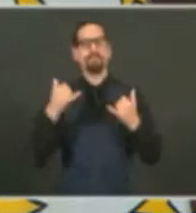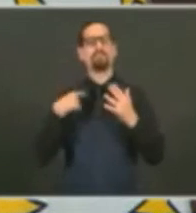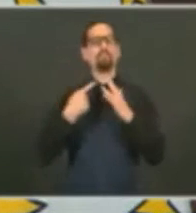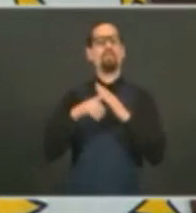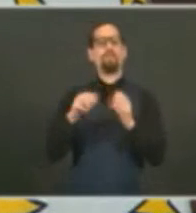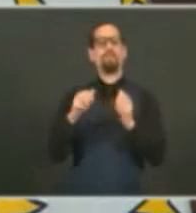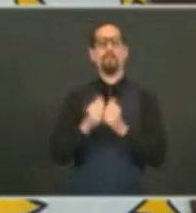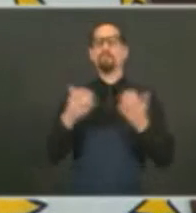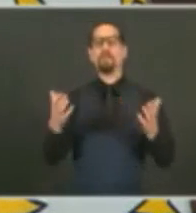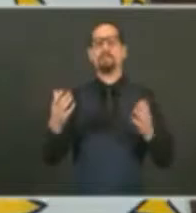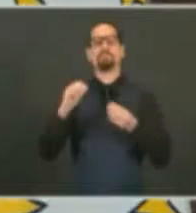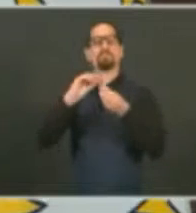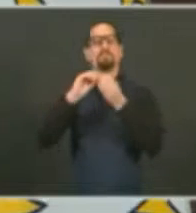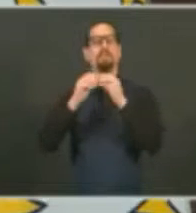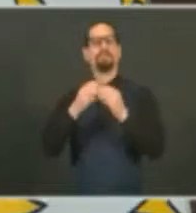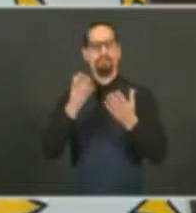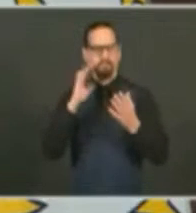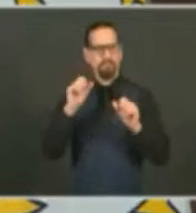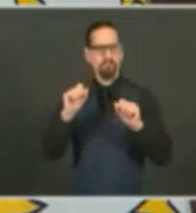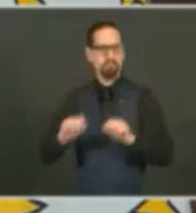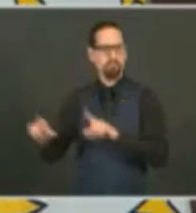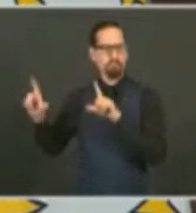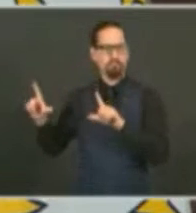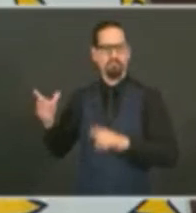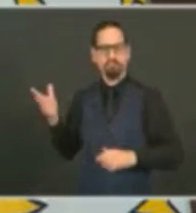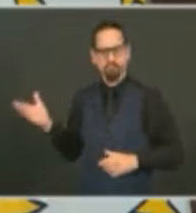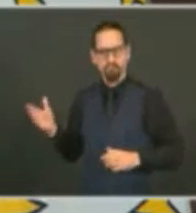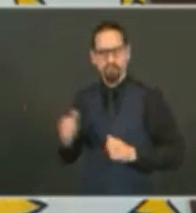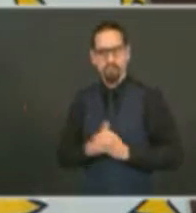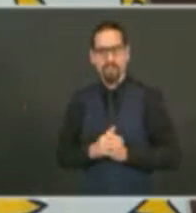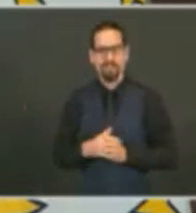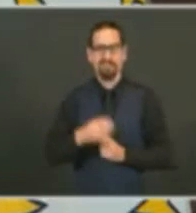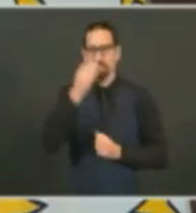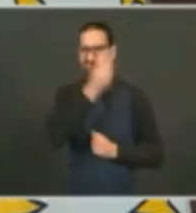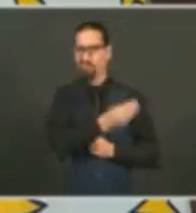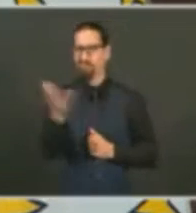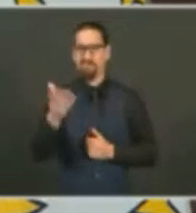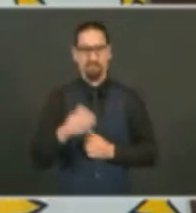screen. No good news in this data, nothing good to share.